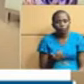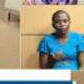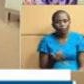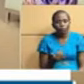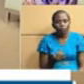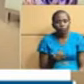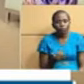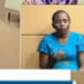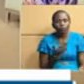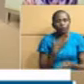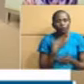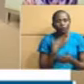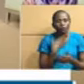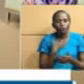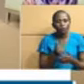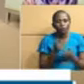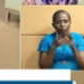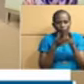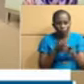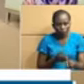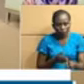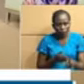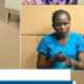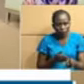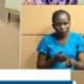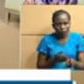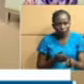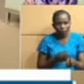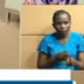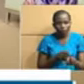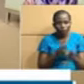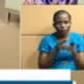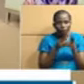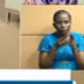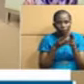yes, and I would like the Honorable Oro